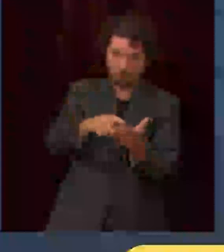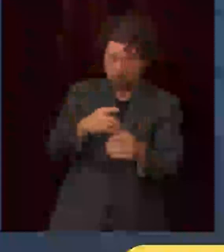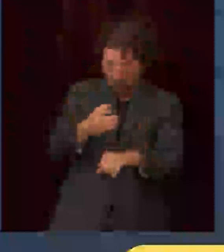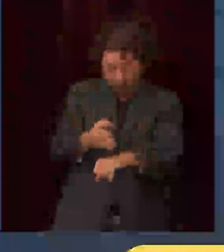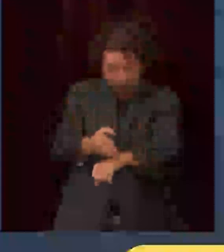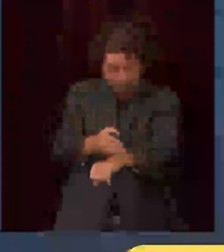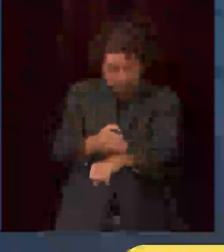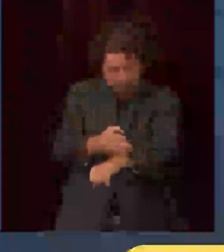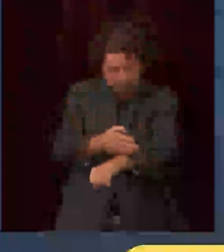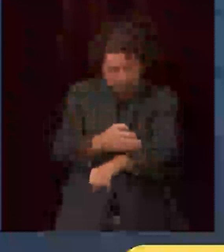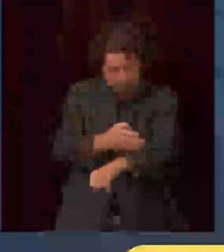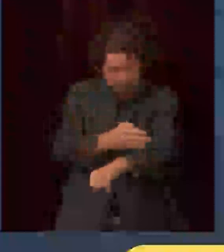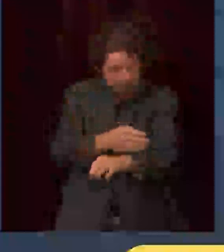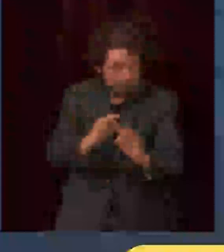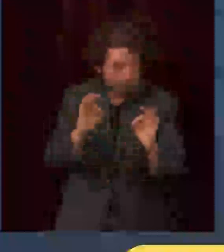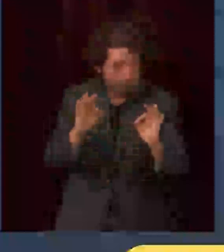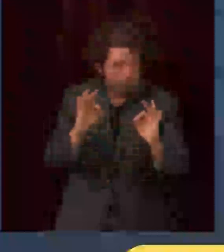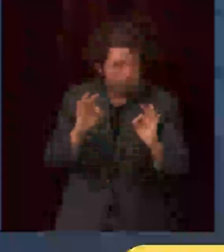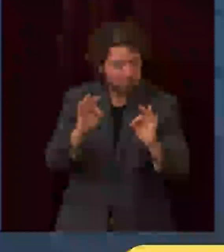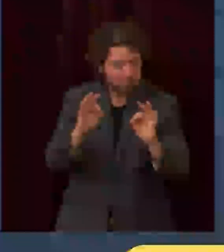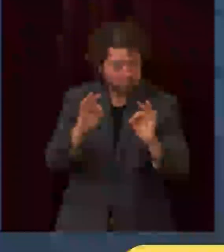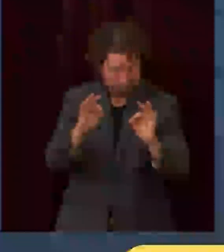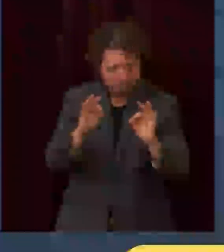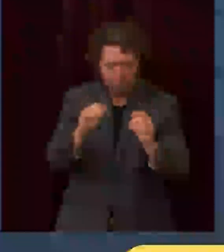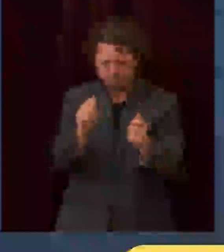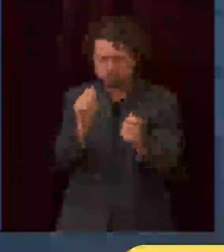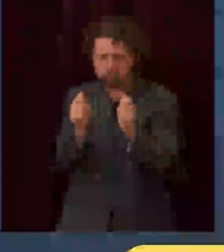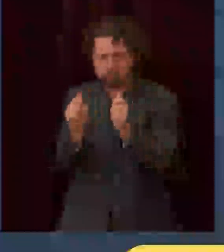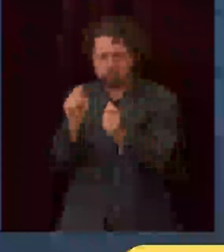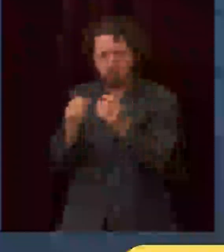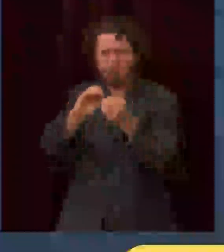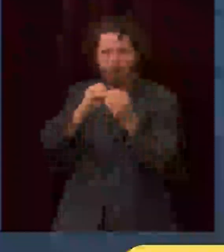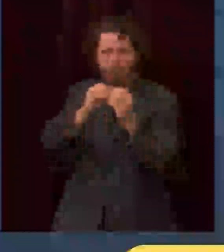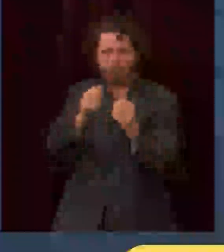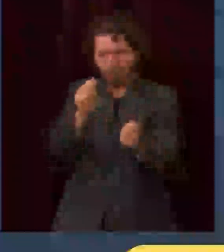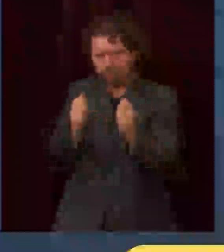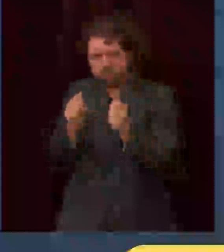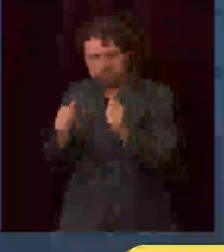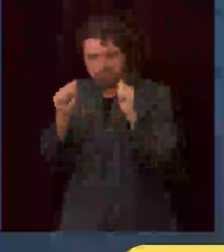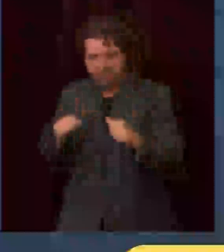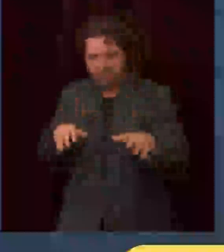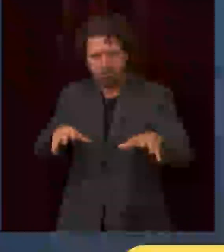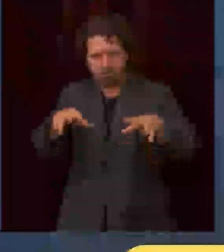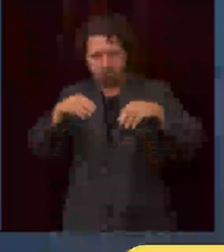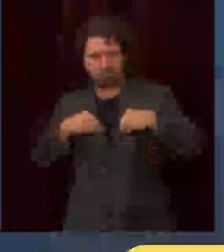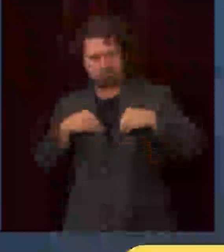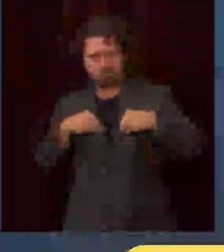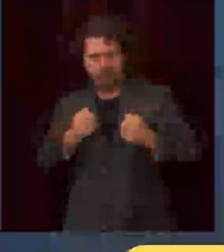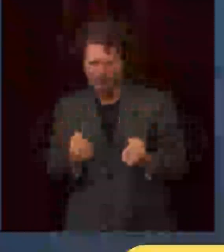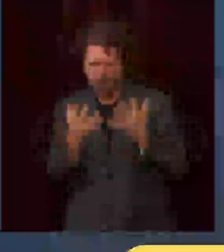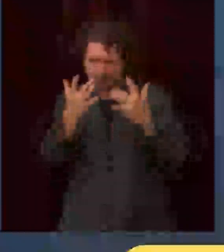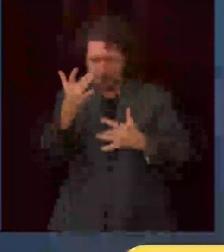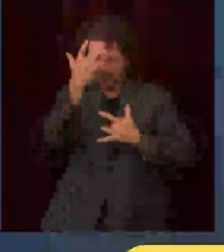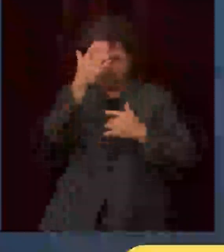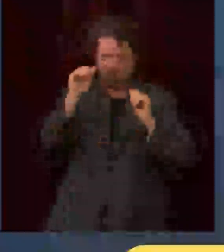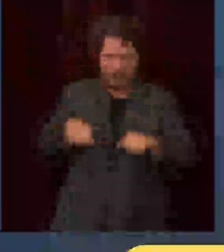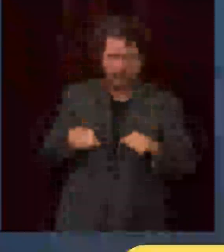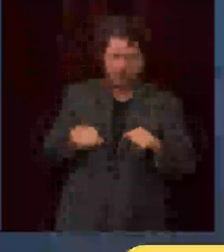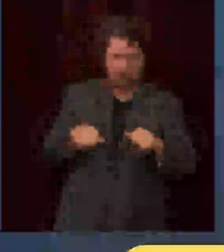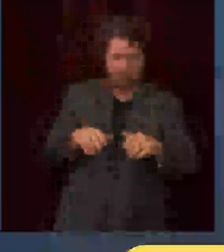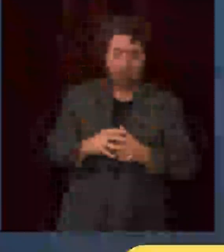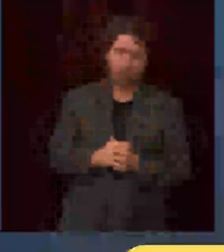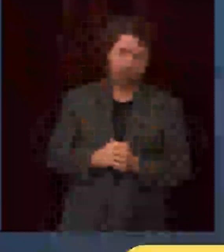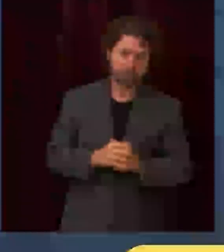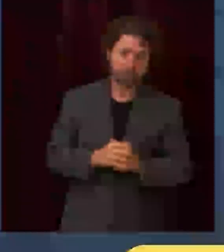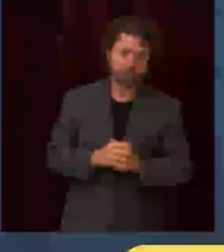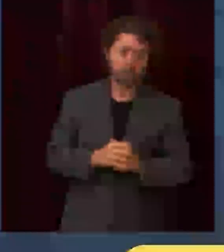system to handle these numbers of cases. And if we can do the case and contact investigations for each of